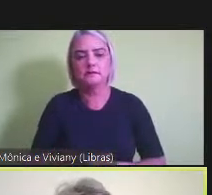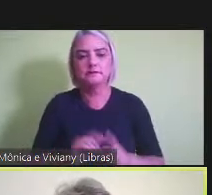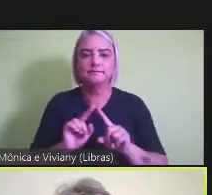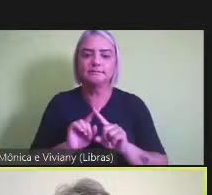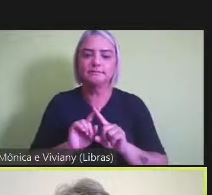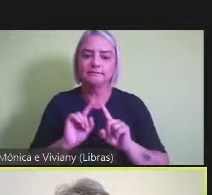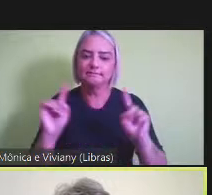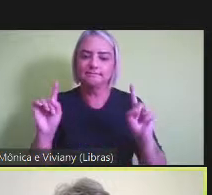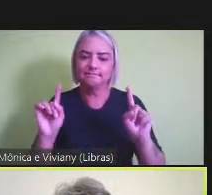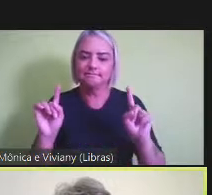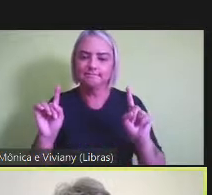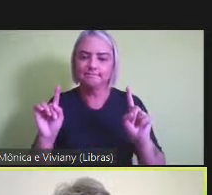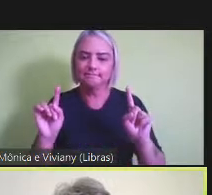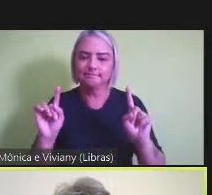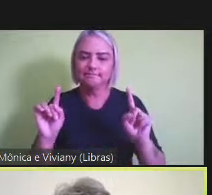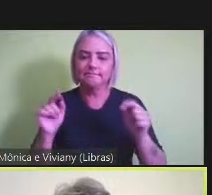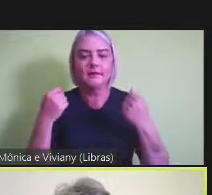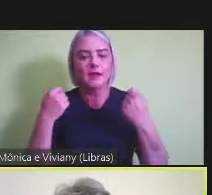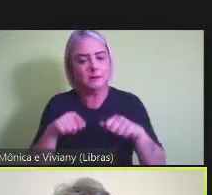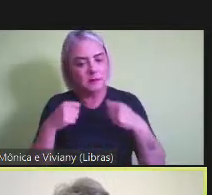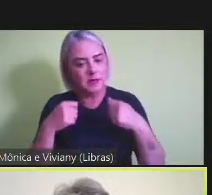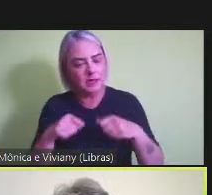faster. But